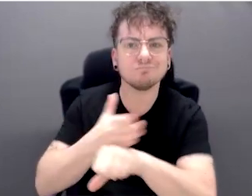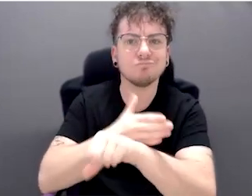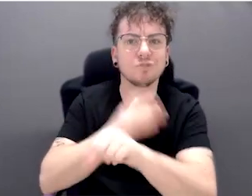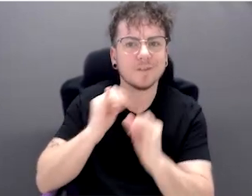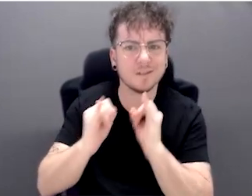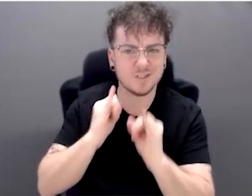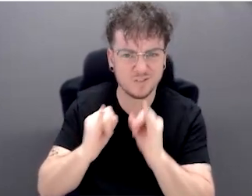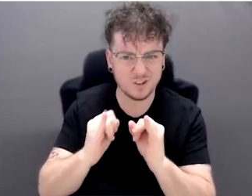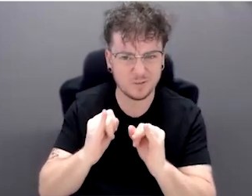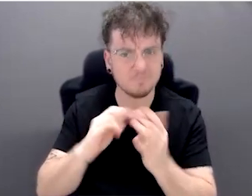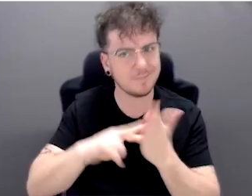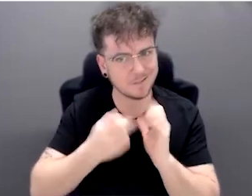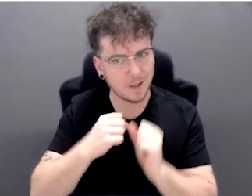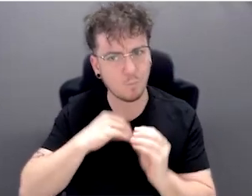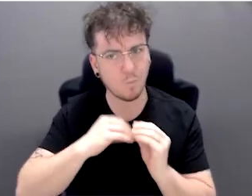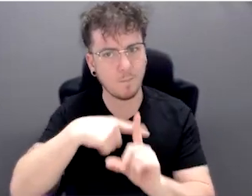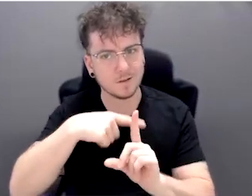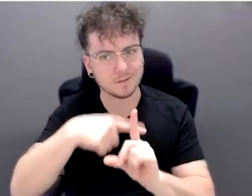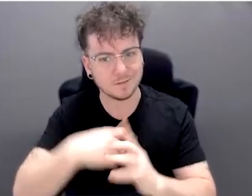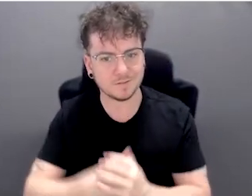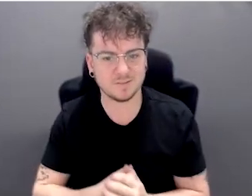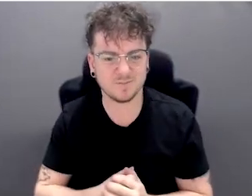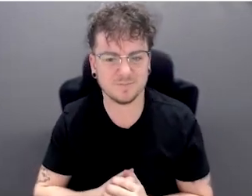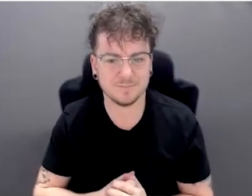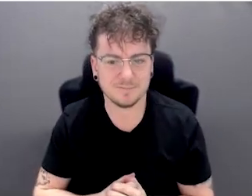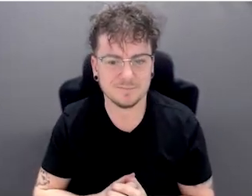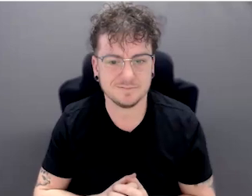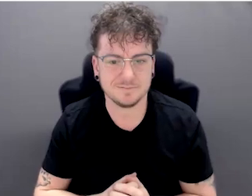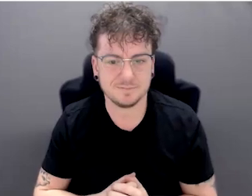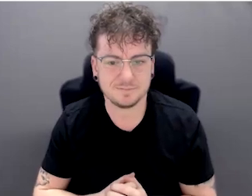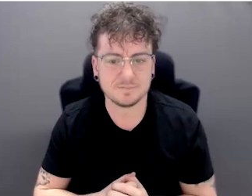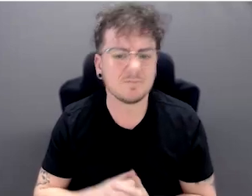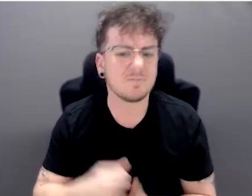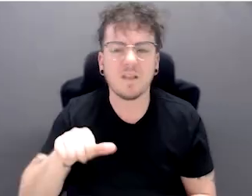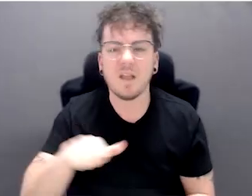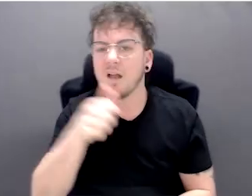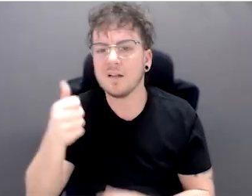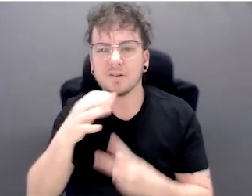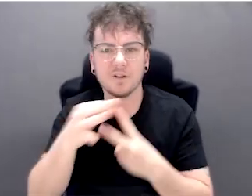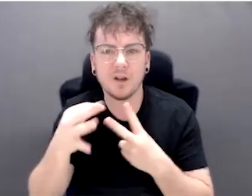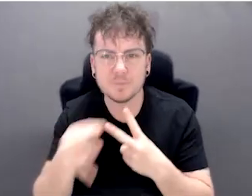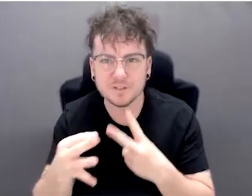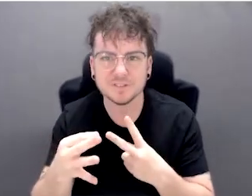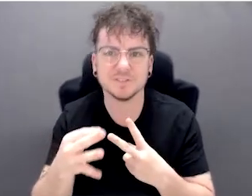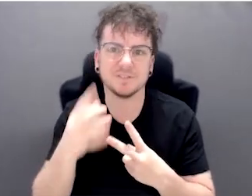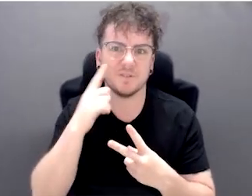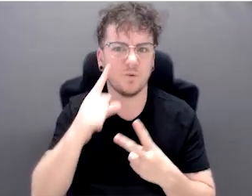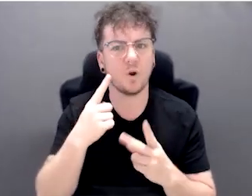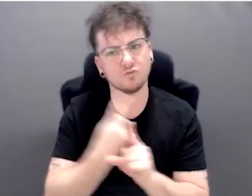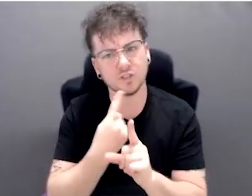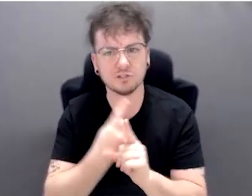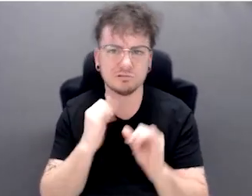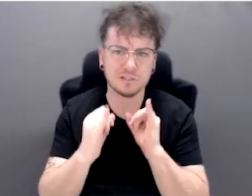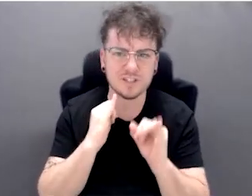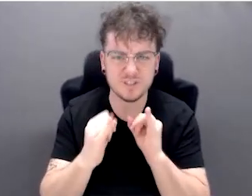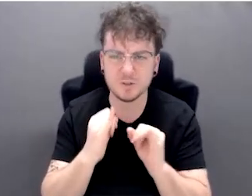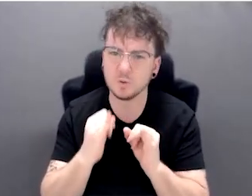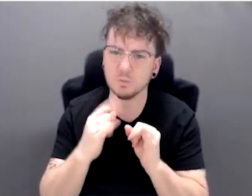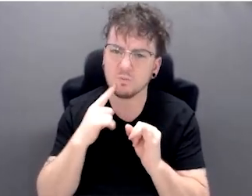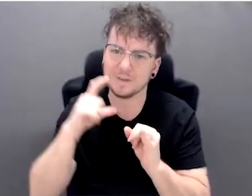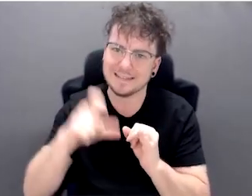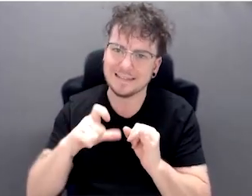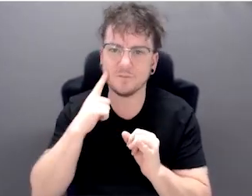Methods alternative to the traditional interview are needed to evaluate a candidate with a speech disability. Value and